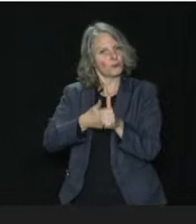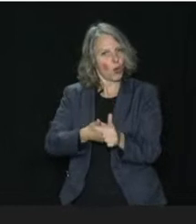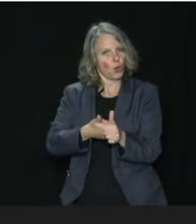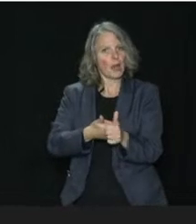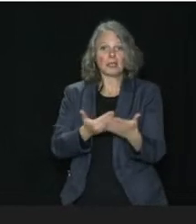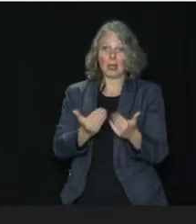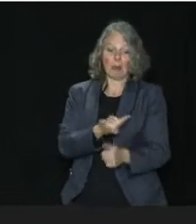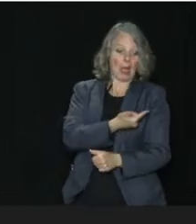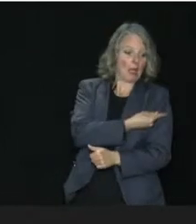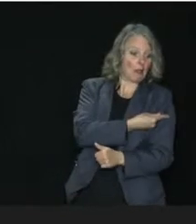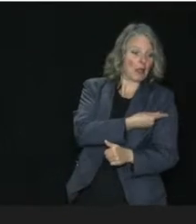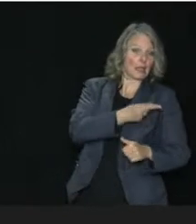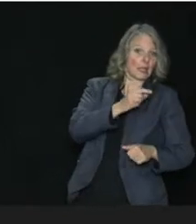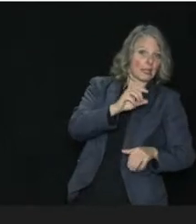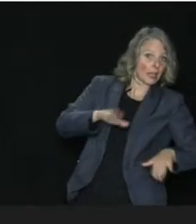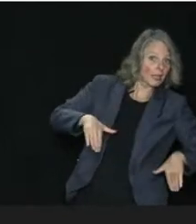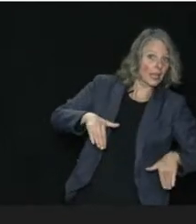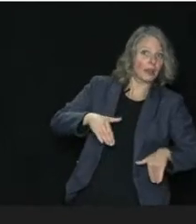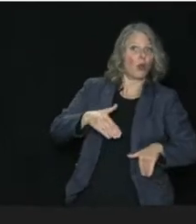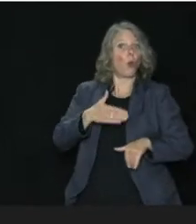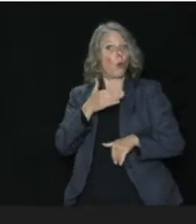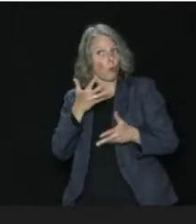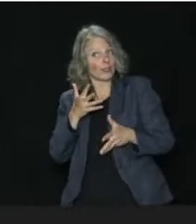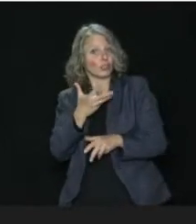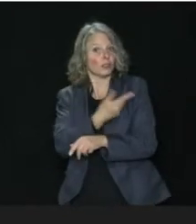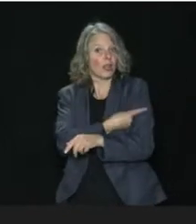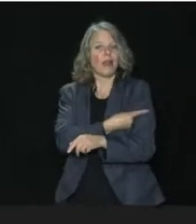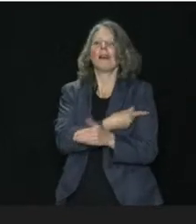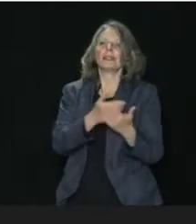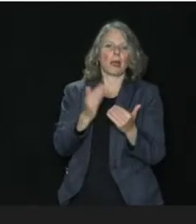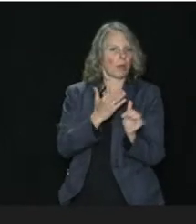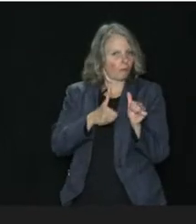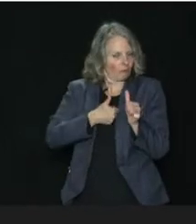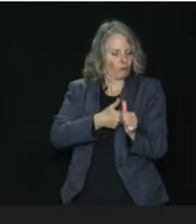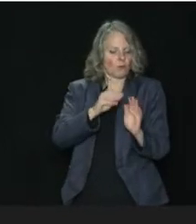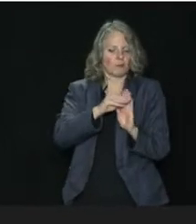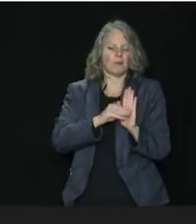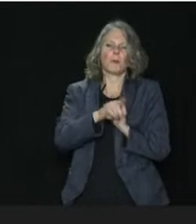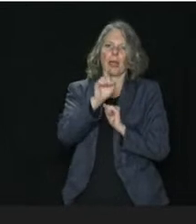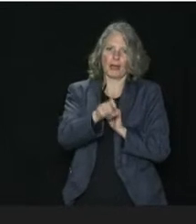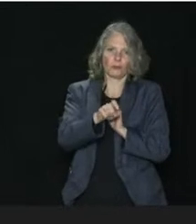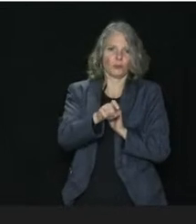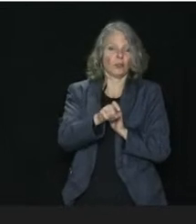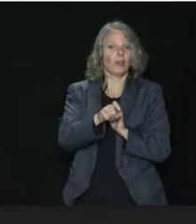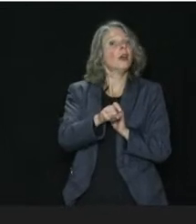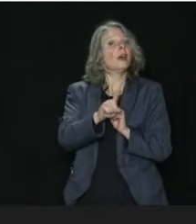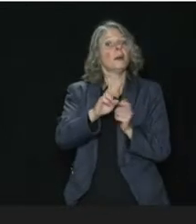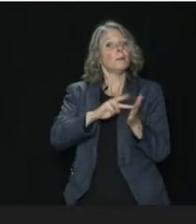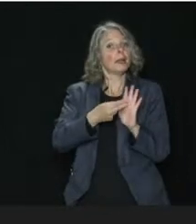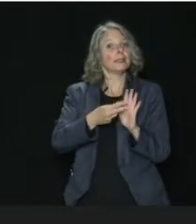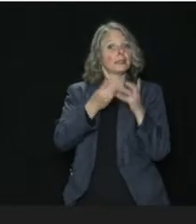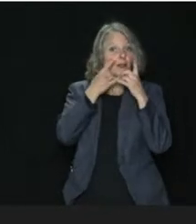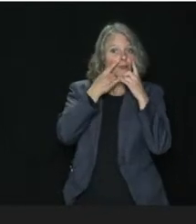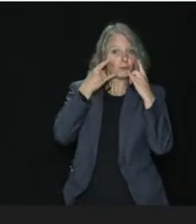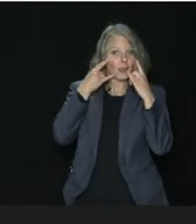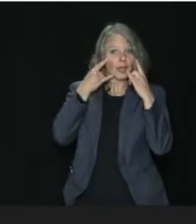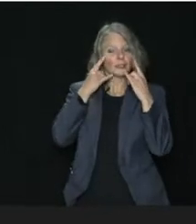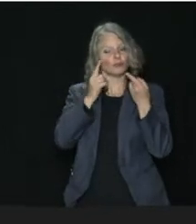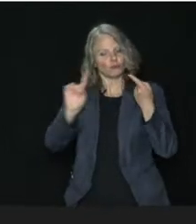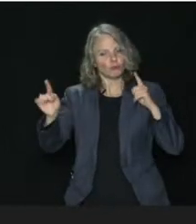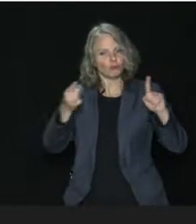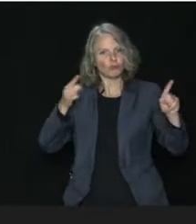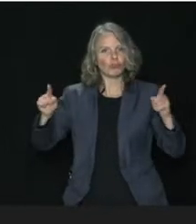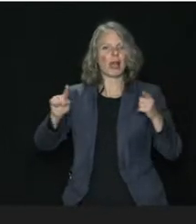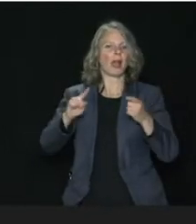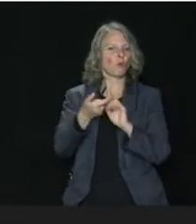status, we all need to continue following public health advice and maintain individual wash, mask, space practices,